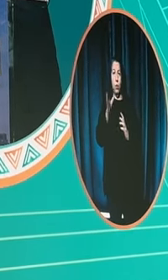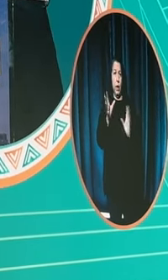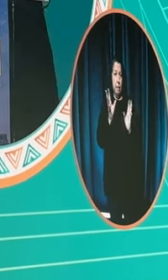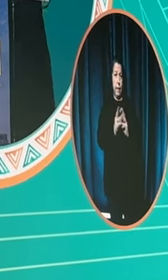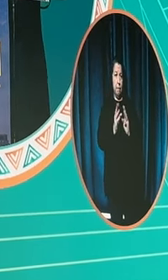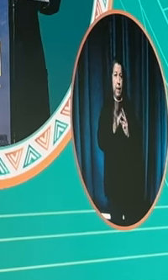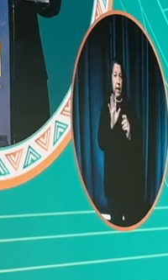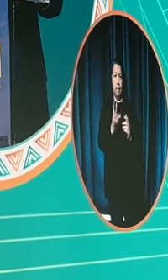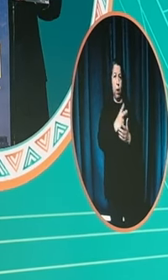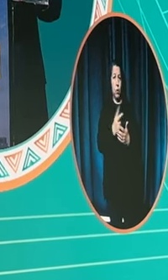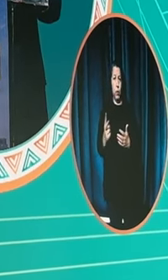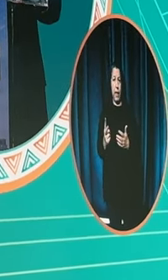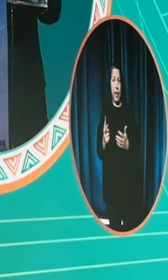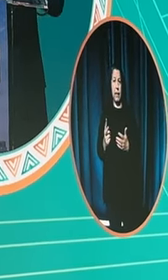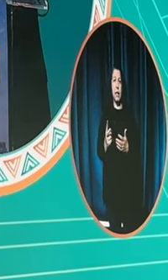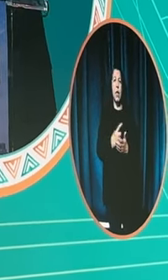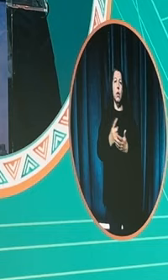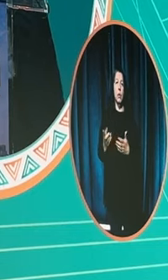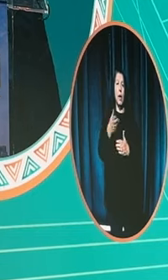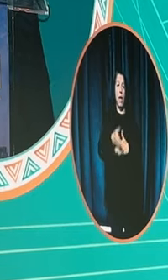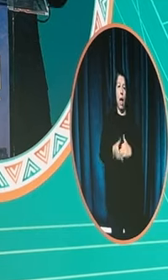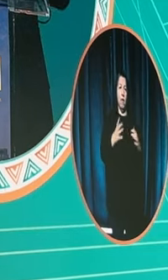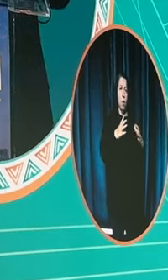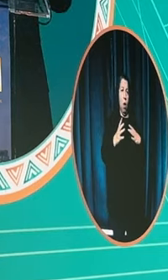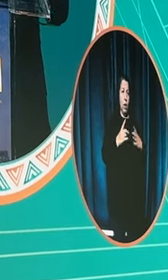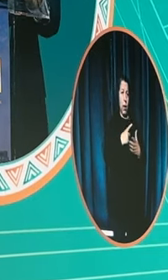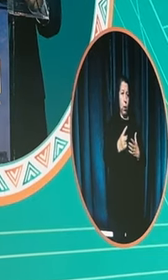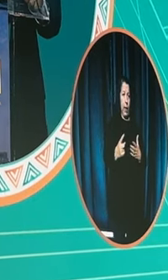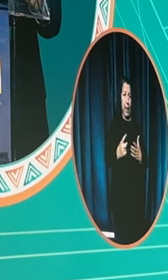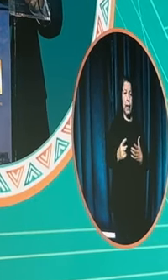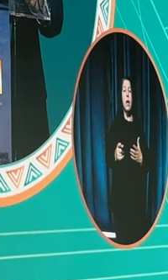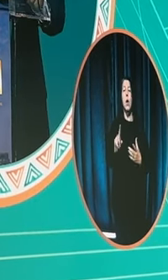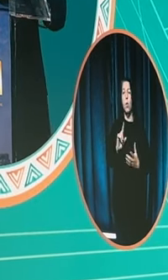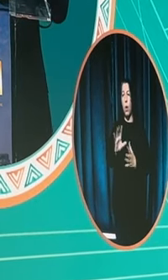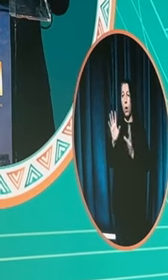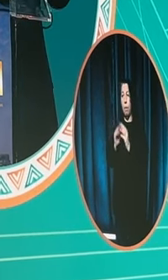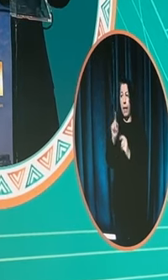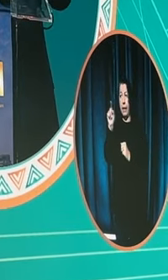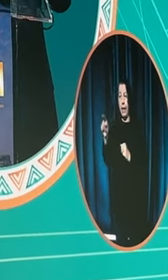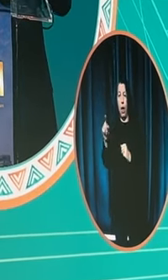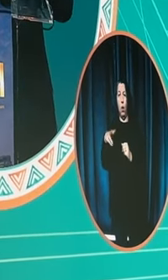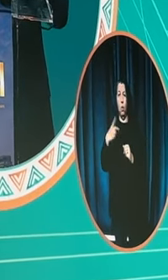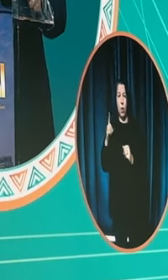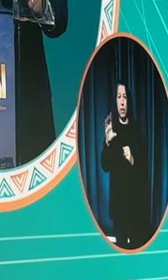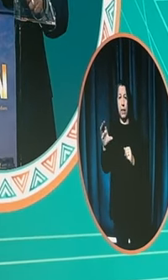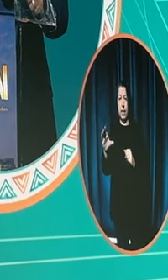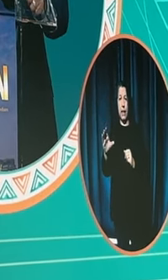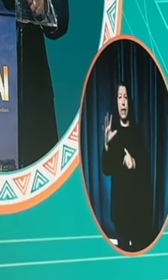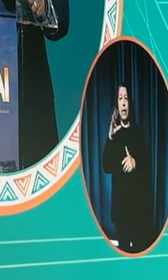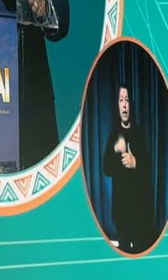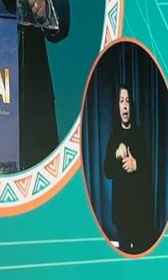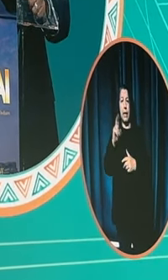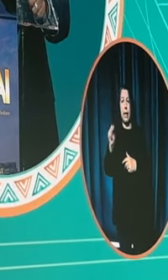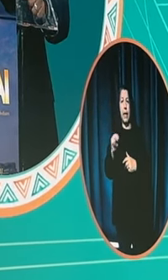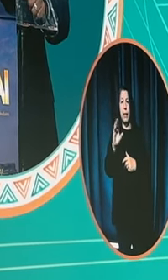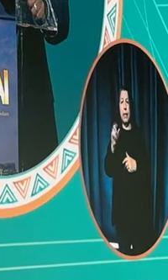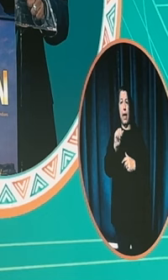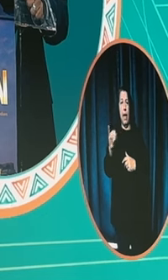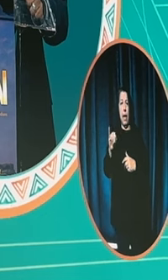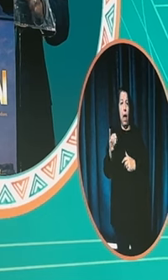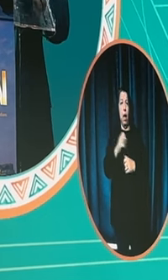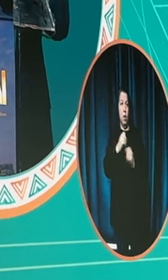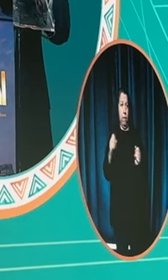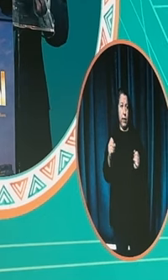in 2 weeks, the week after the holiday. We will be meeting in Washington, D.C., in NCAI offices, and we are going